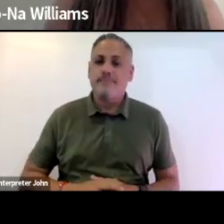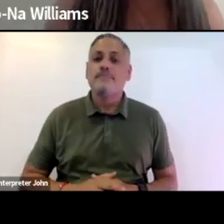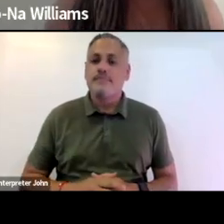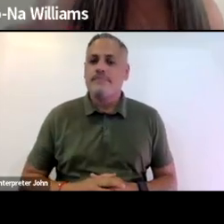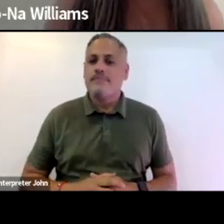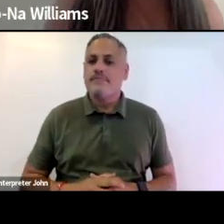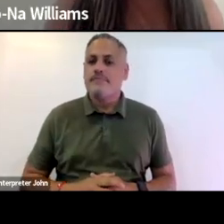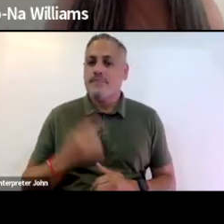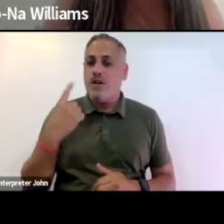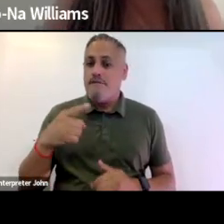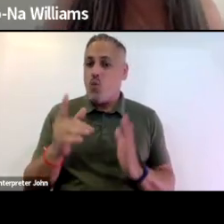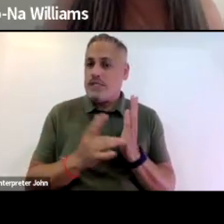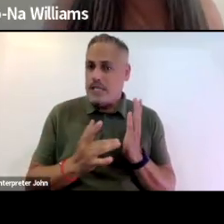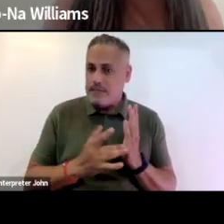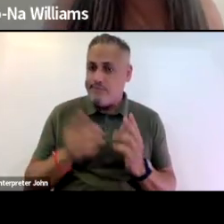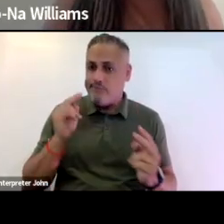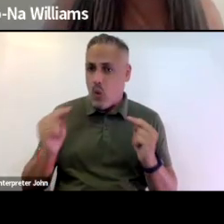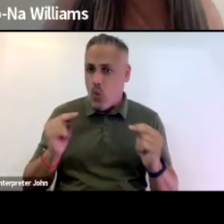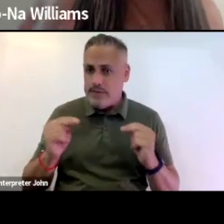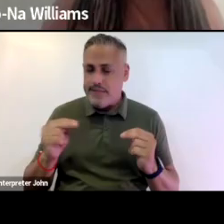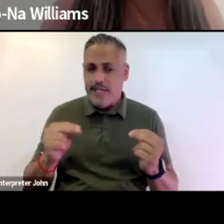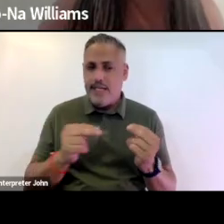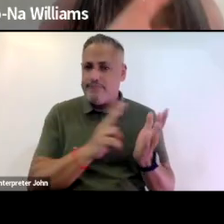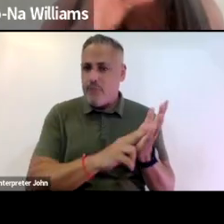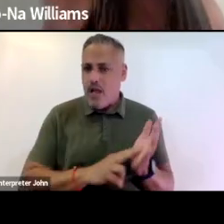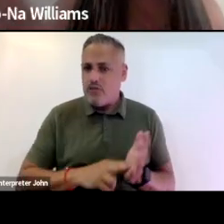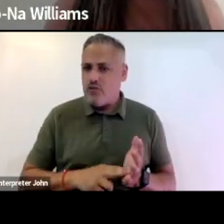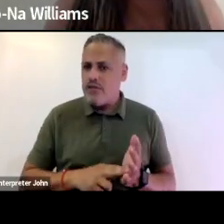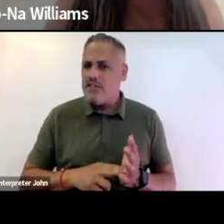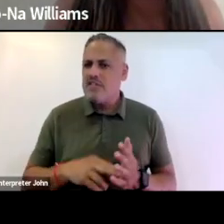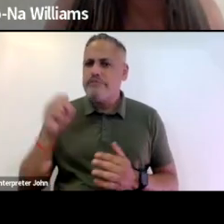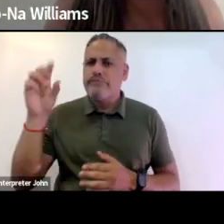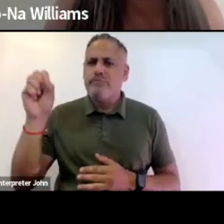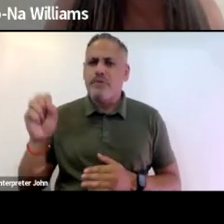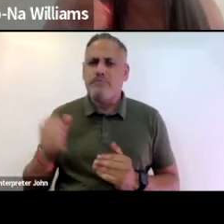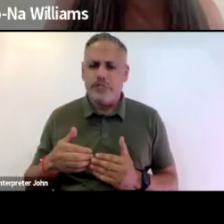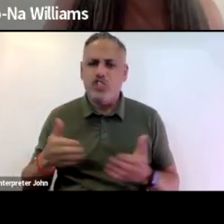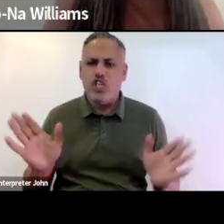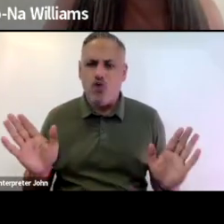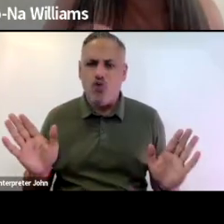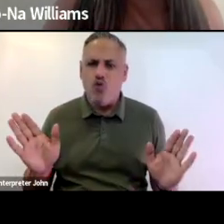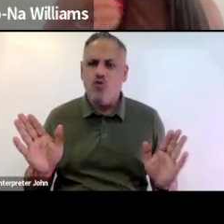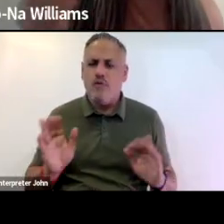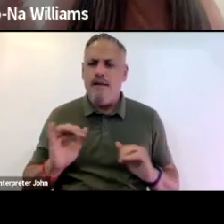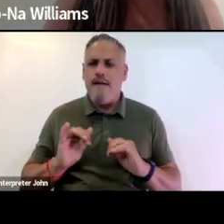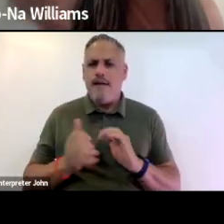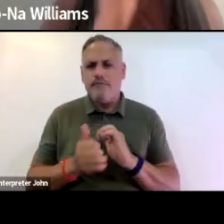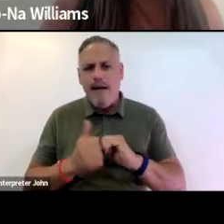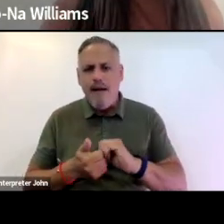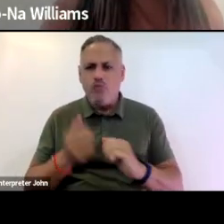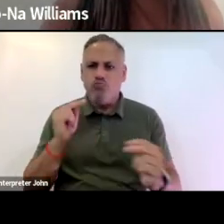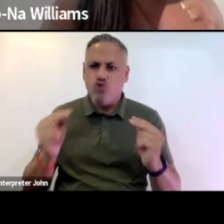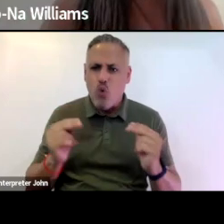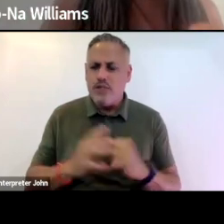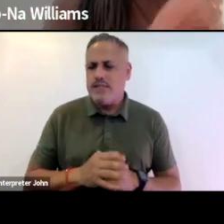then as far as the techniques for negotiating the terms, I'm going to give you some general ways to negotiate,